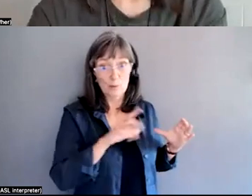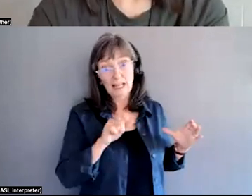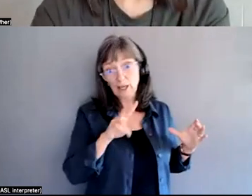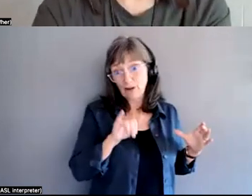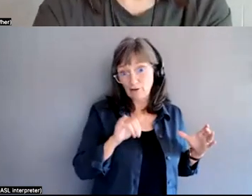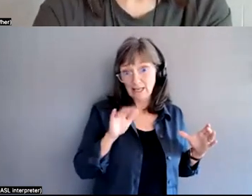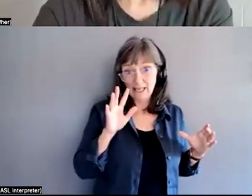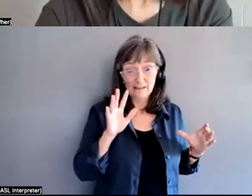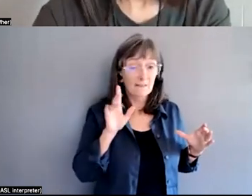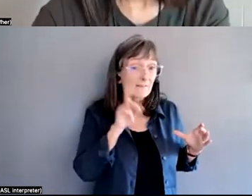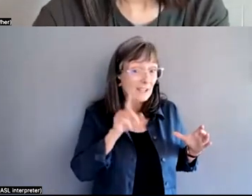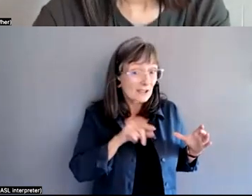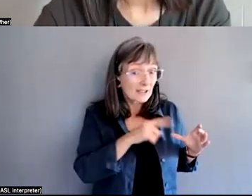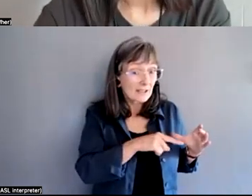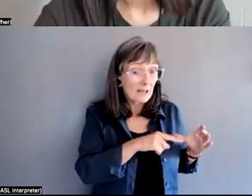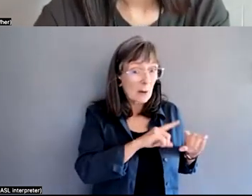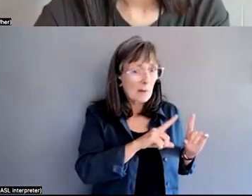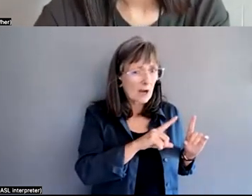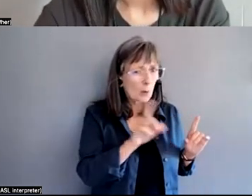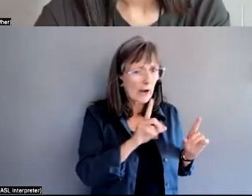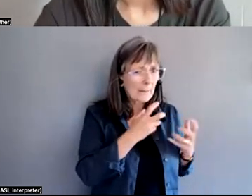And it's always a question of, like, is it here or there?